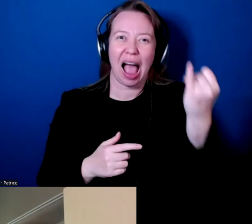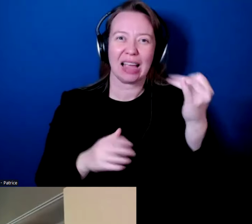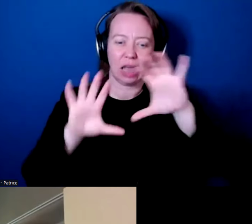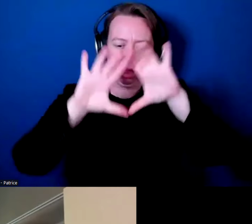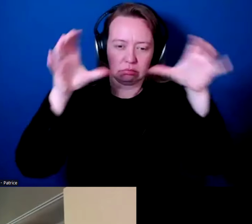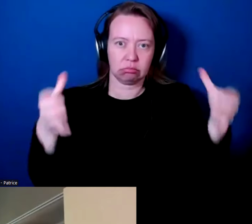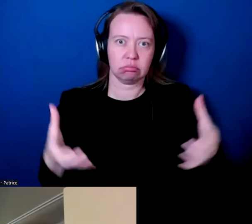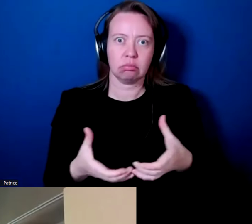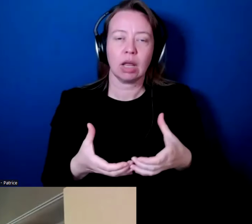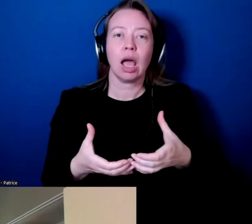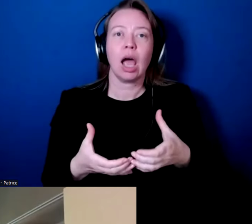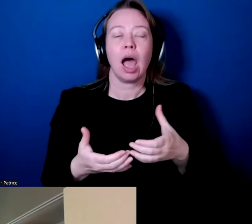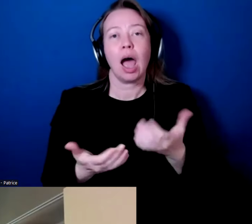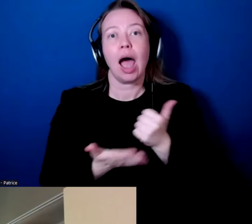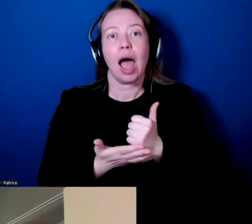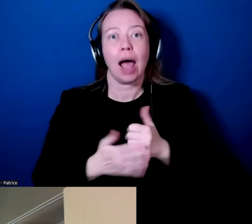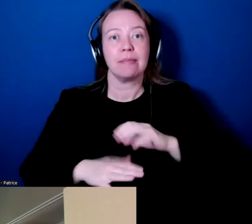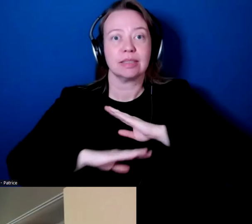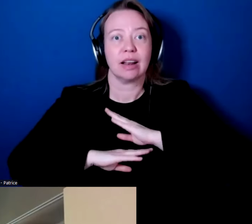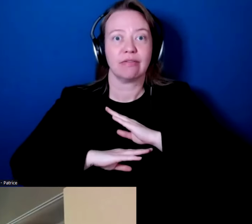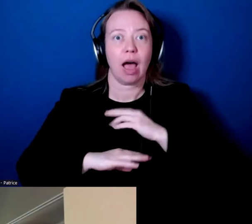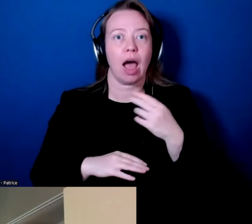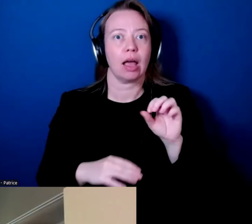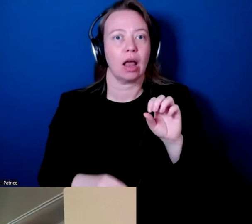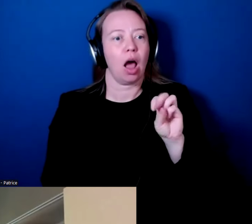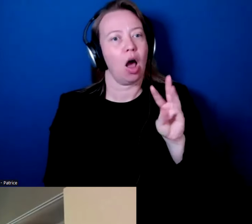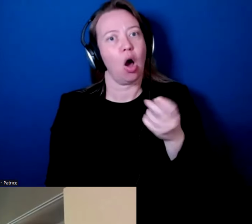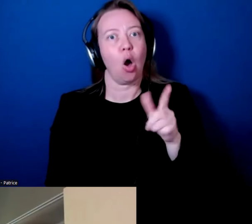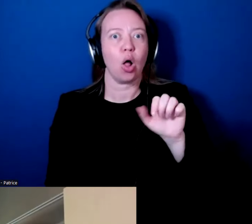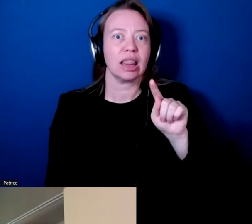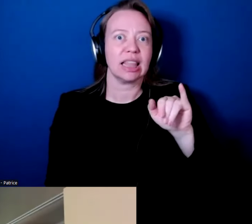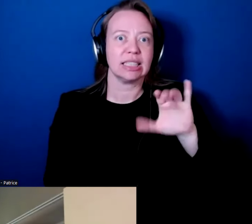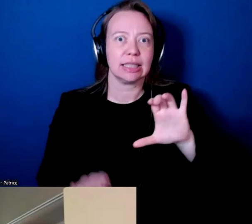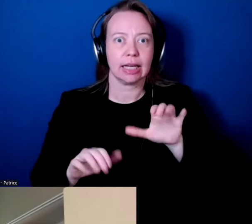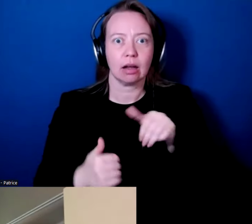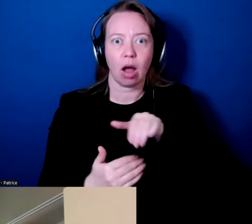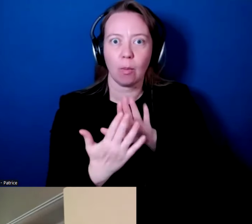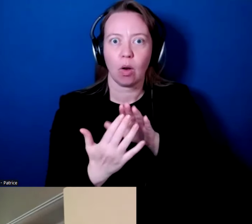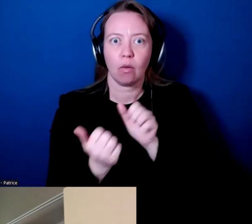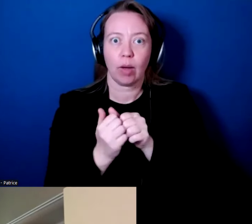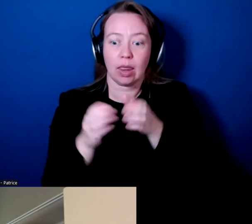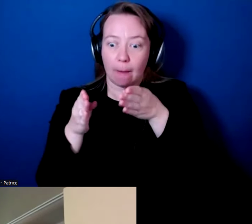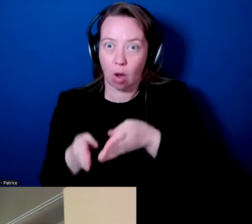workforce and improve job satisfaction and encourage retention.